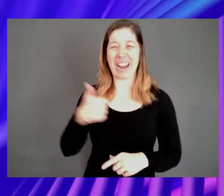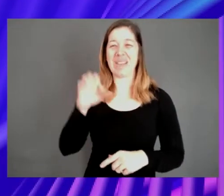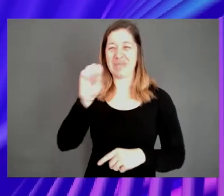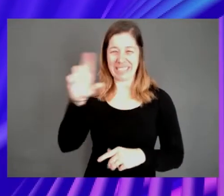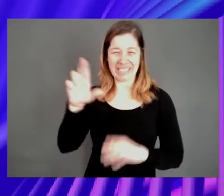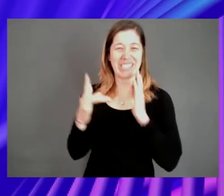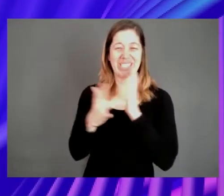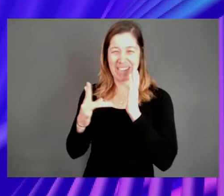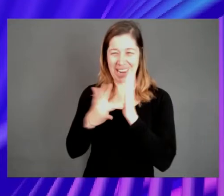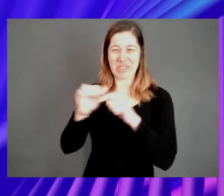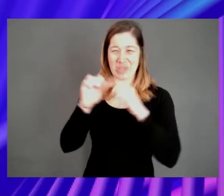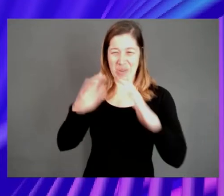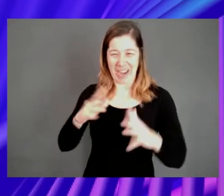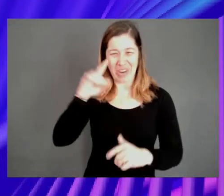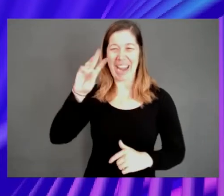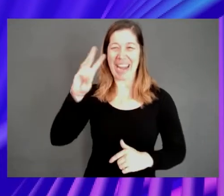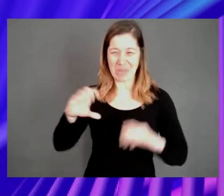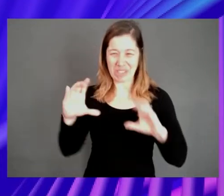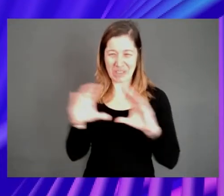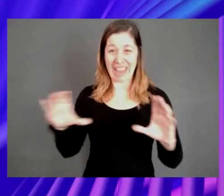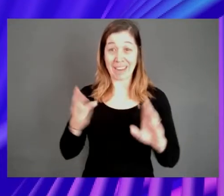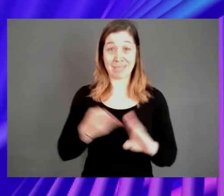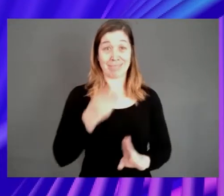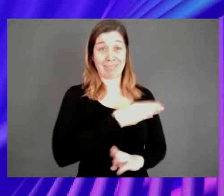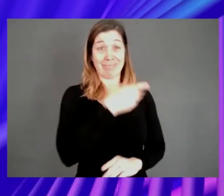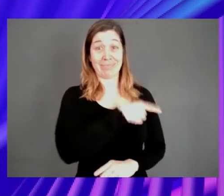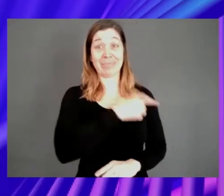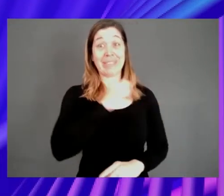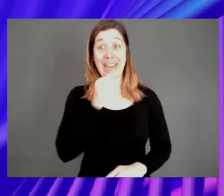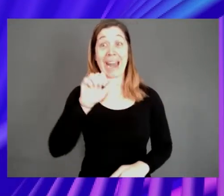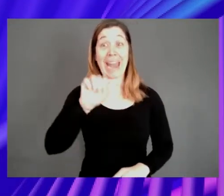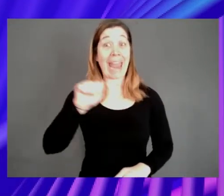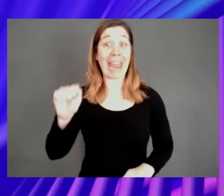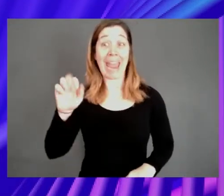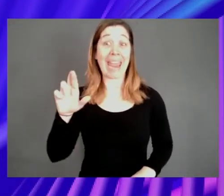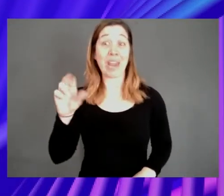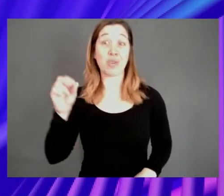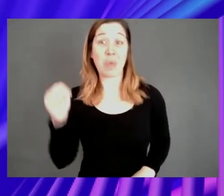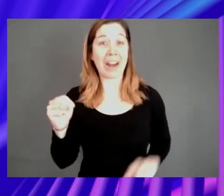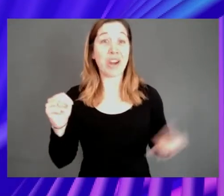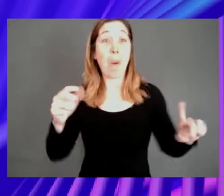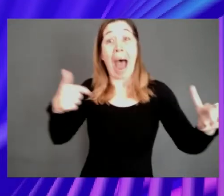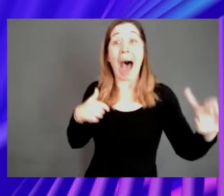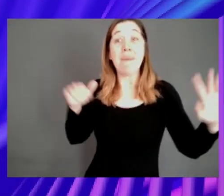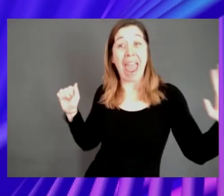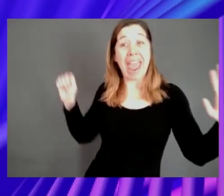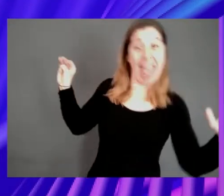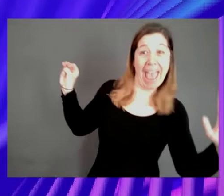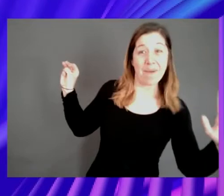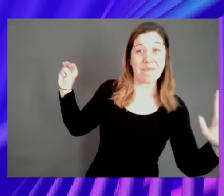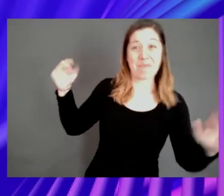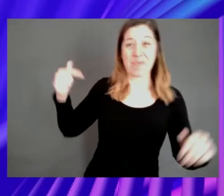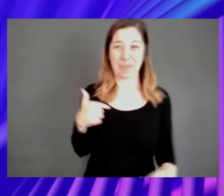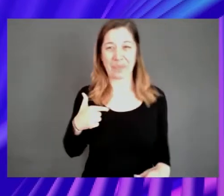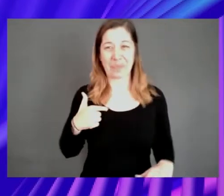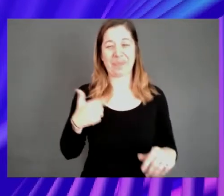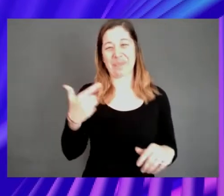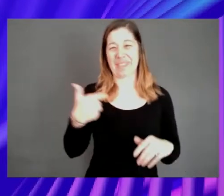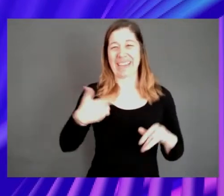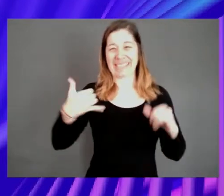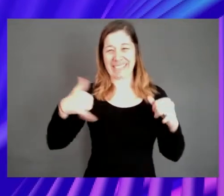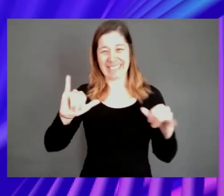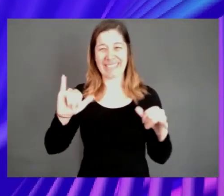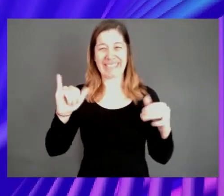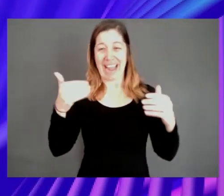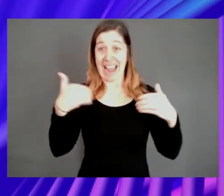and with me we have not AA Ron, but I'm AM, and I somehow magically teleported back